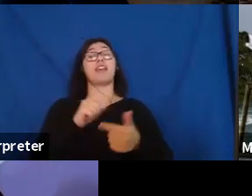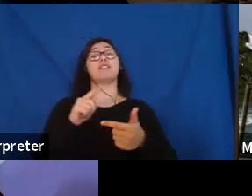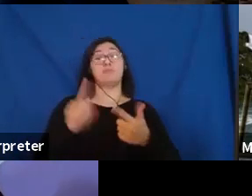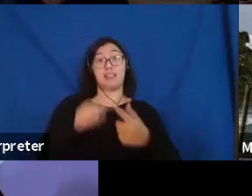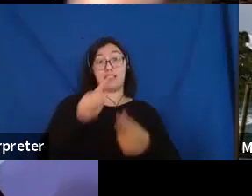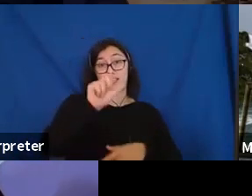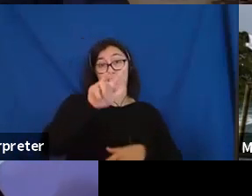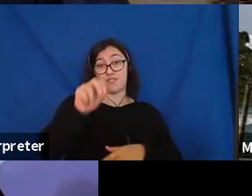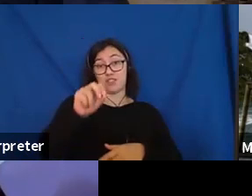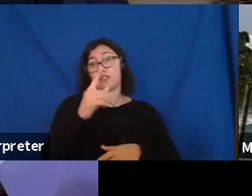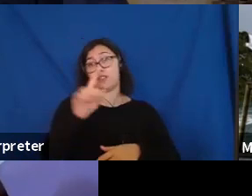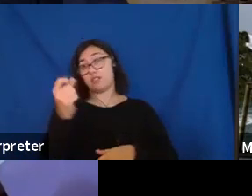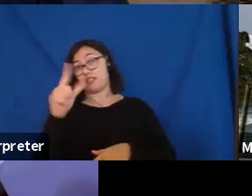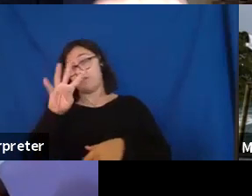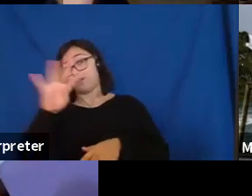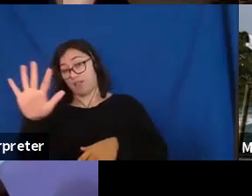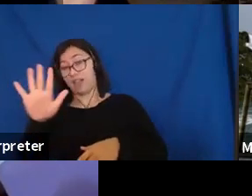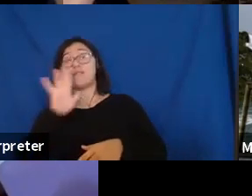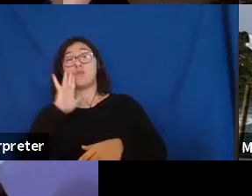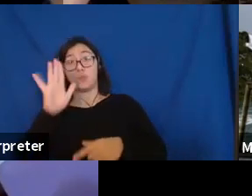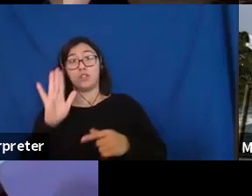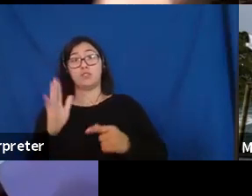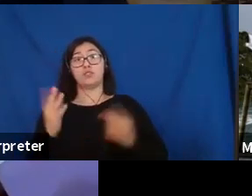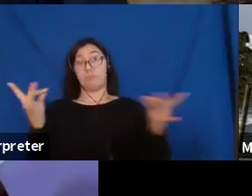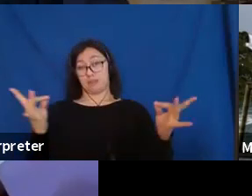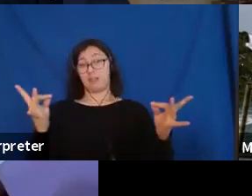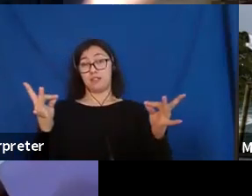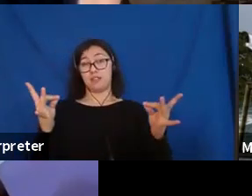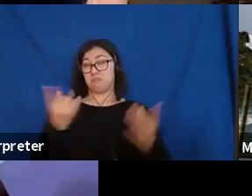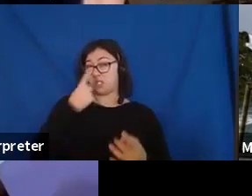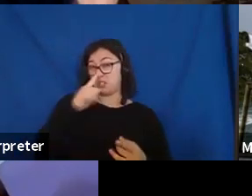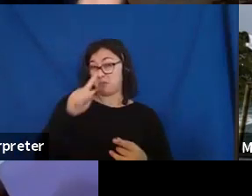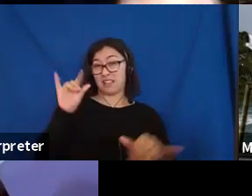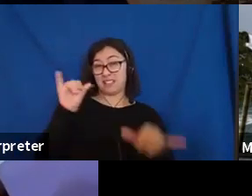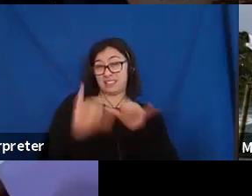11:45. Can folks stay till noon? Can I see some hands if people might stay till noon?